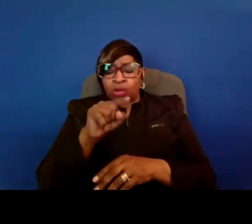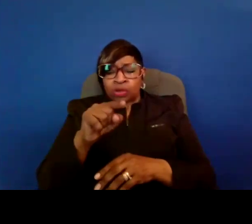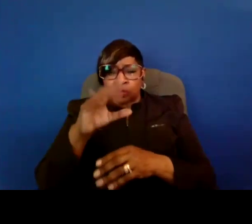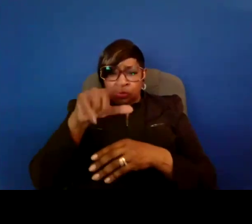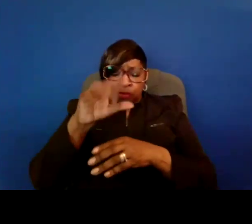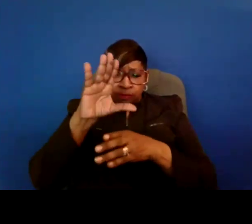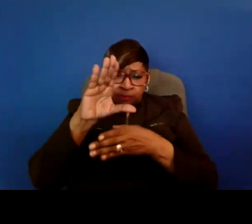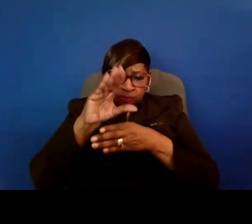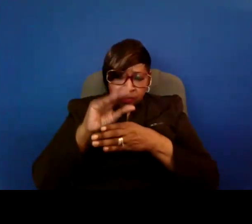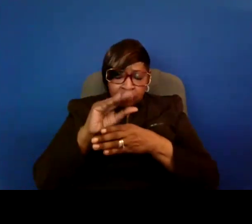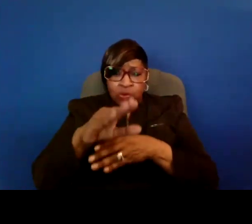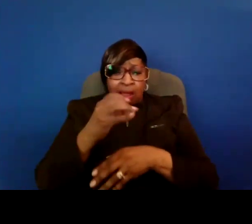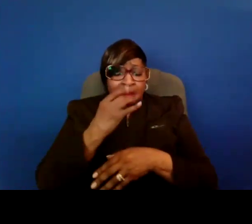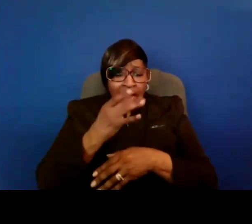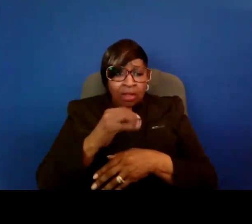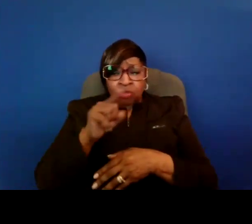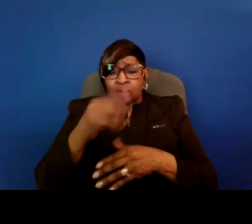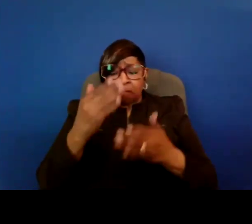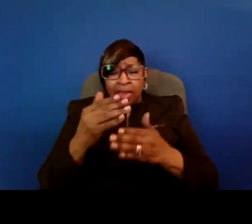of your uniqueness back?